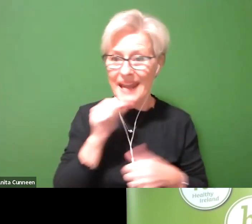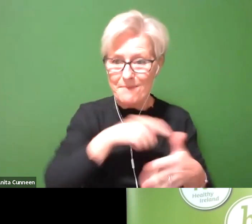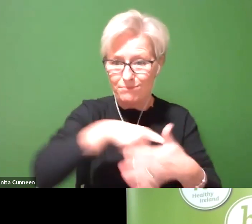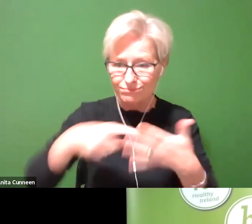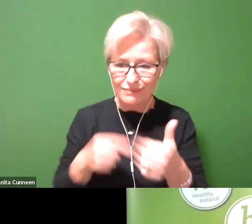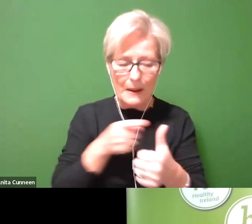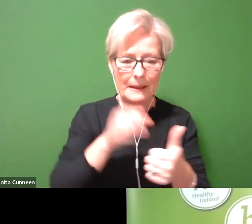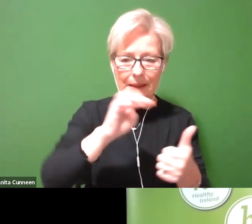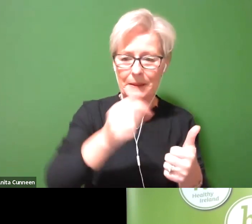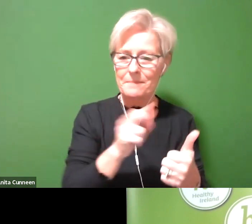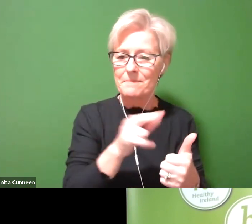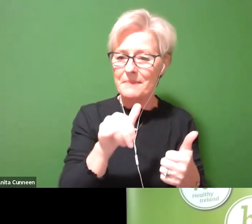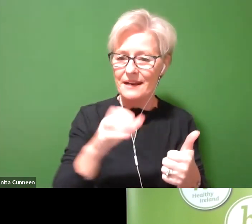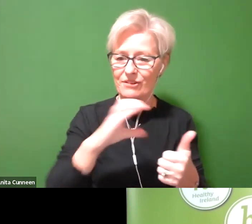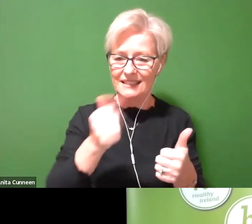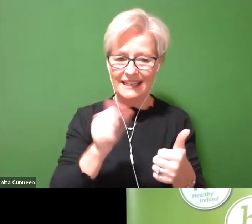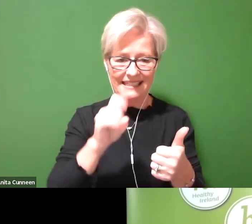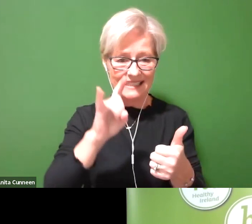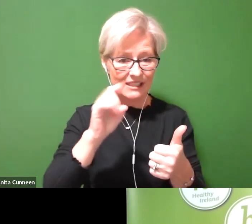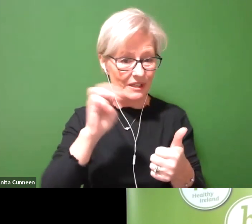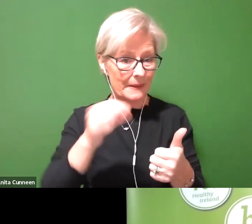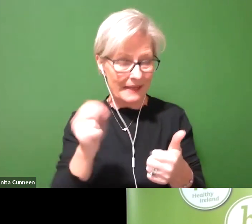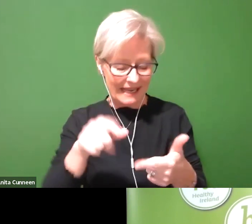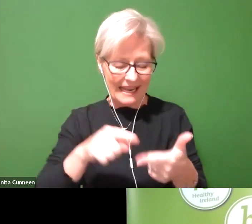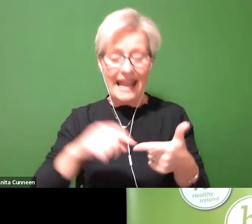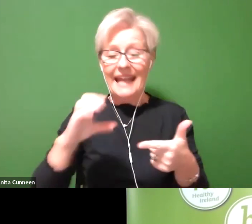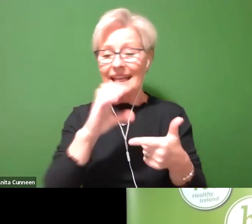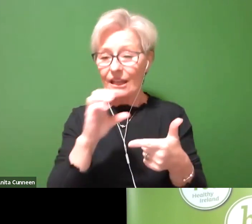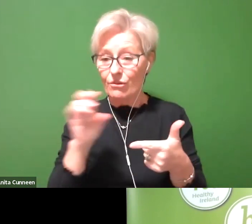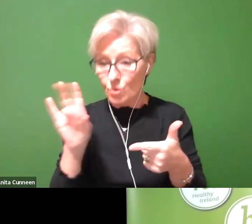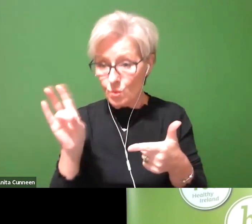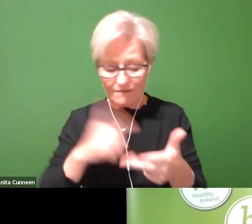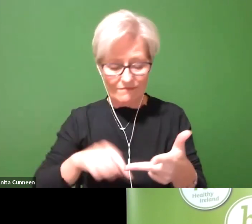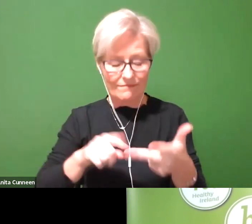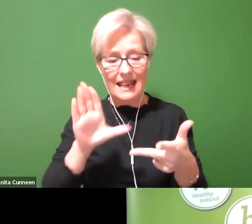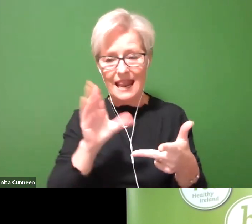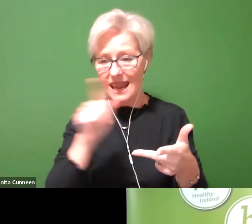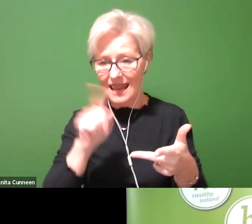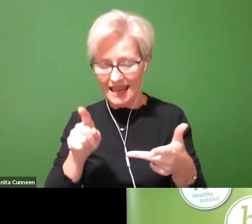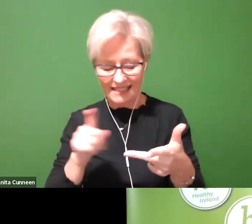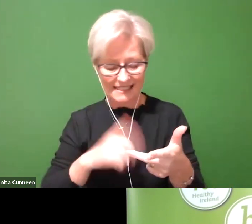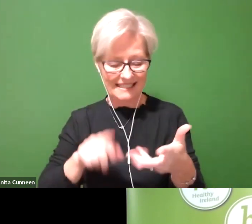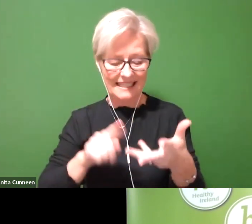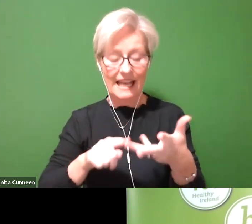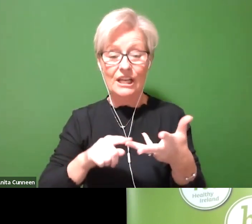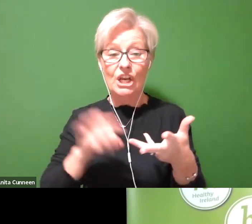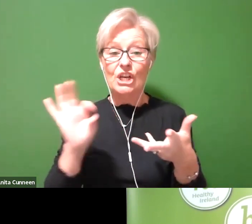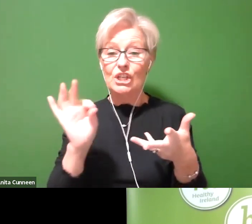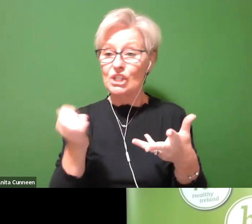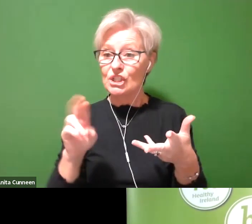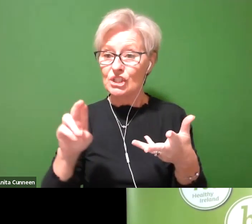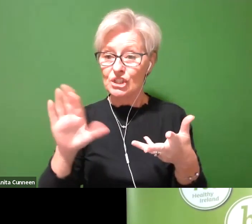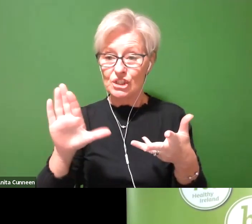And it's Mary Cashman, Catherine Quinlivan, Liz Fitzmaurice, Geraldine Carey, Idel